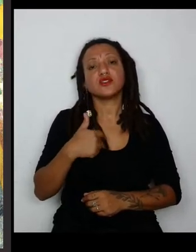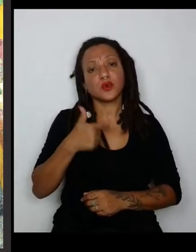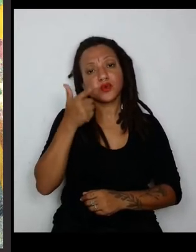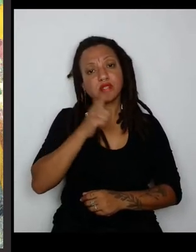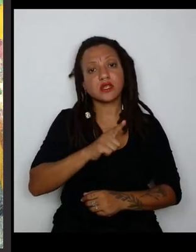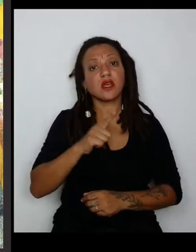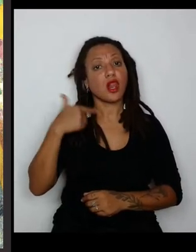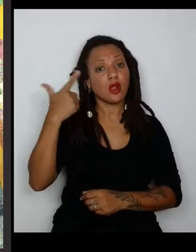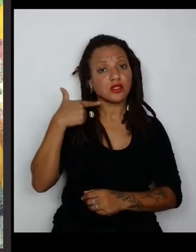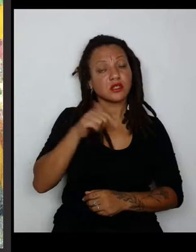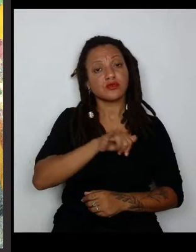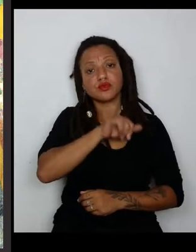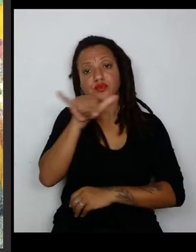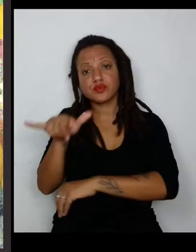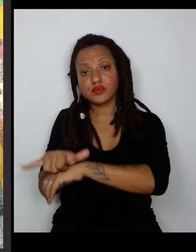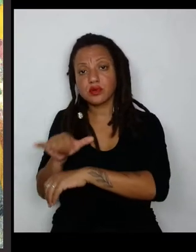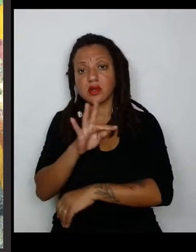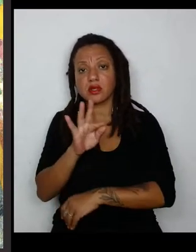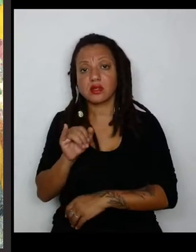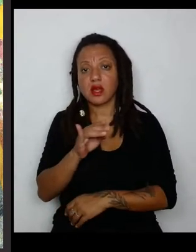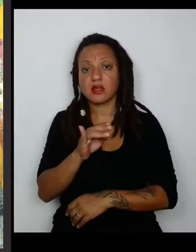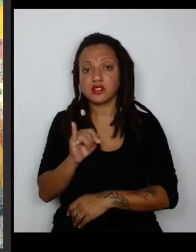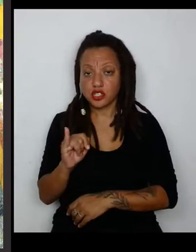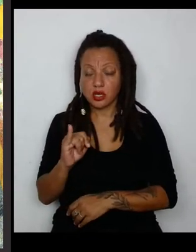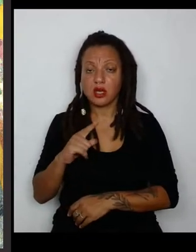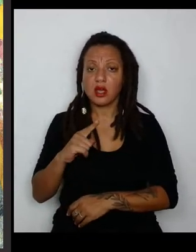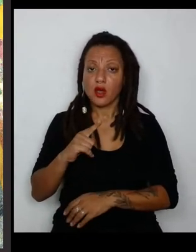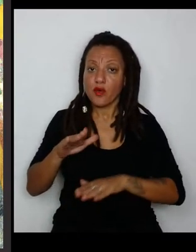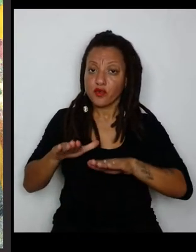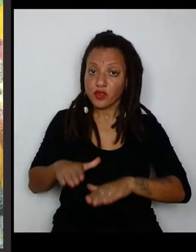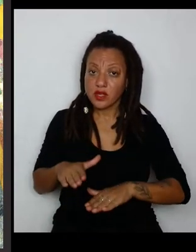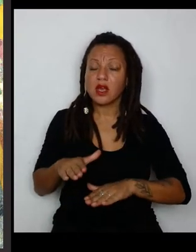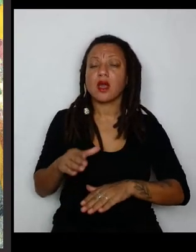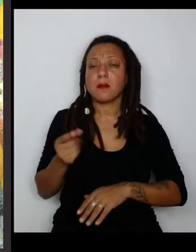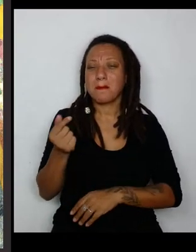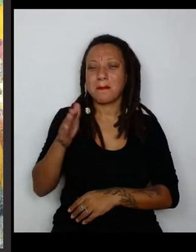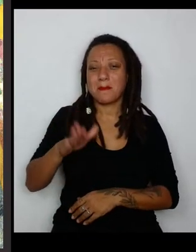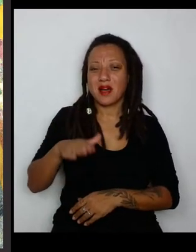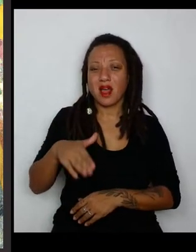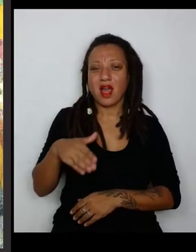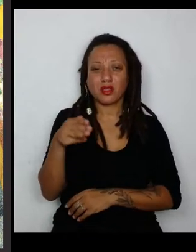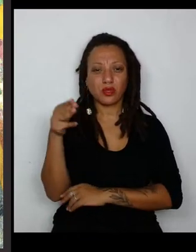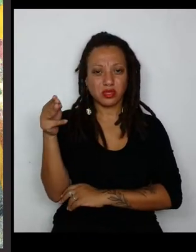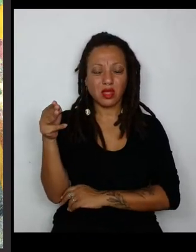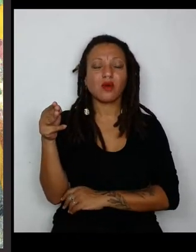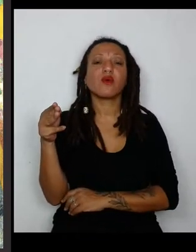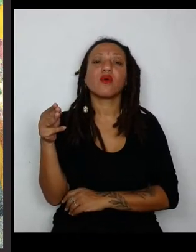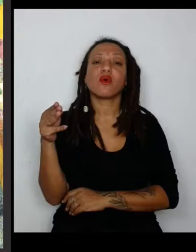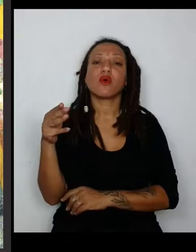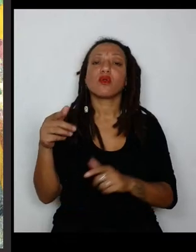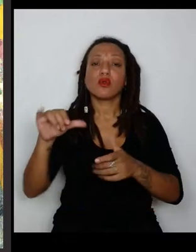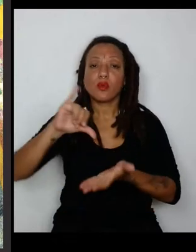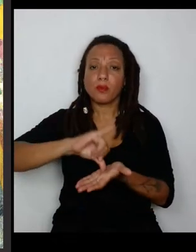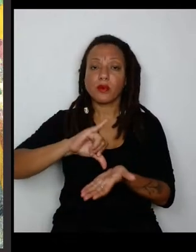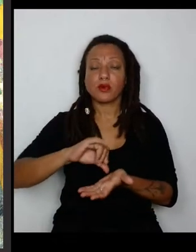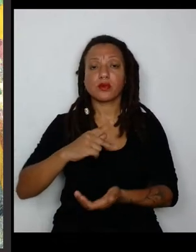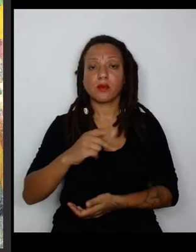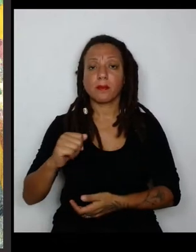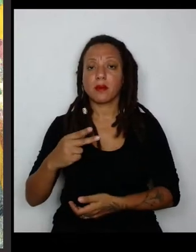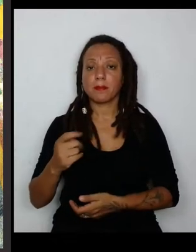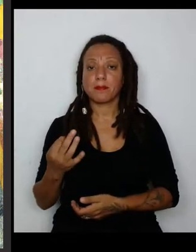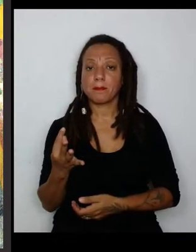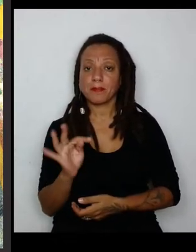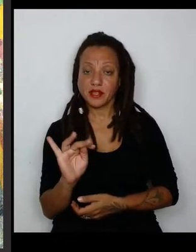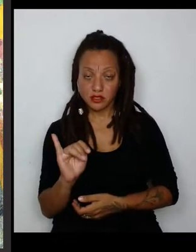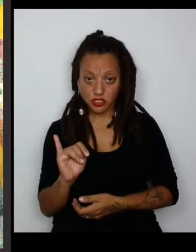the city center to the north and the posh hotels to the south on the evening of bastille day i was sitting alone at the grass